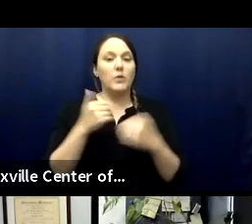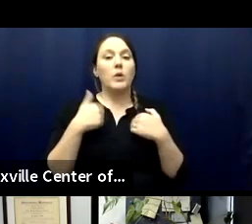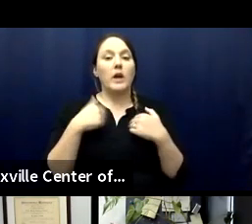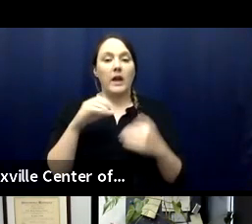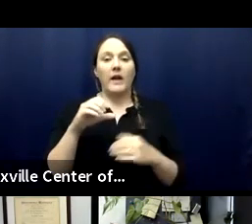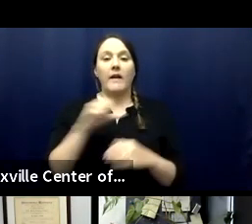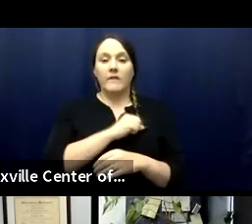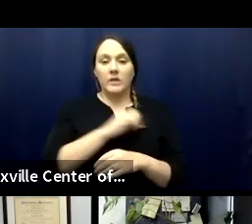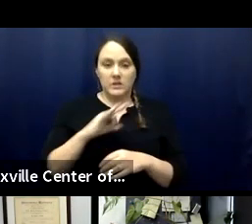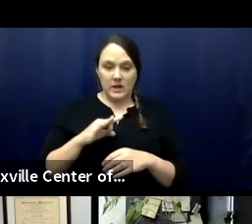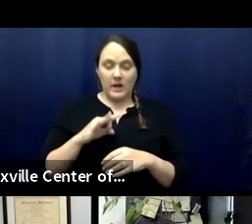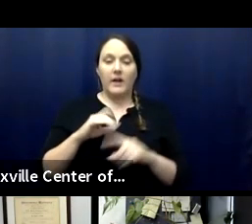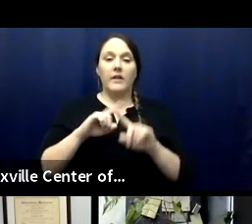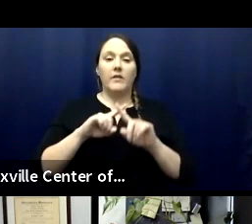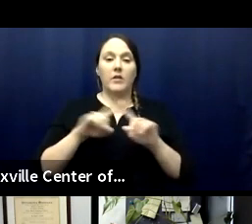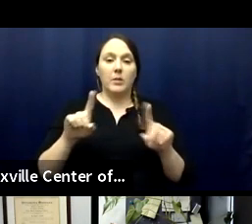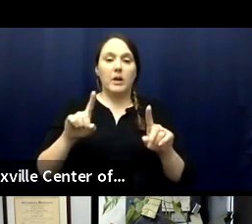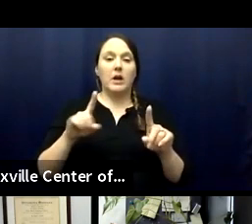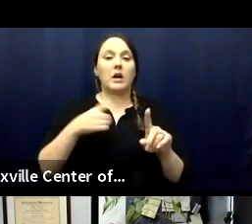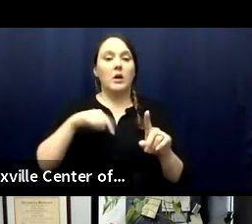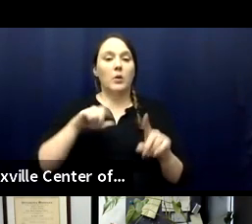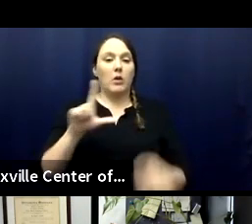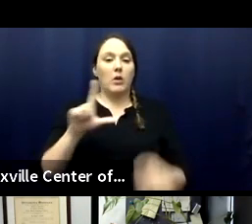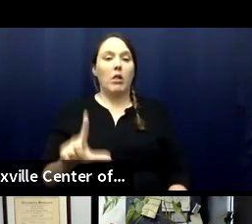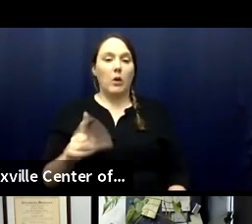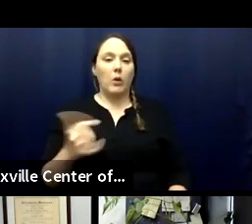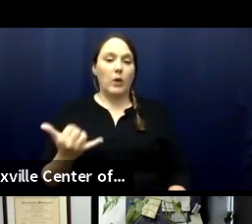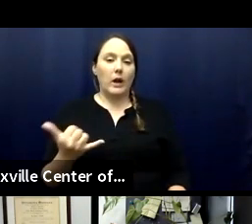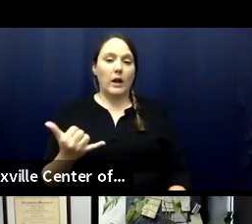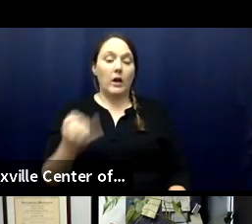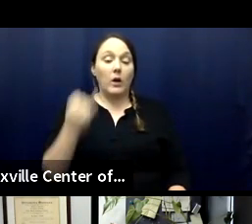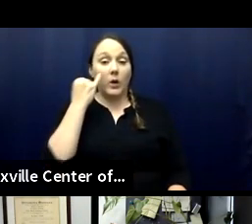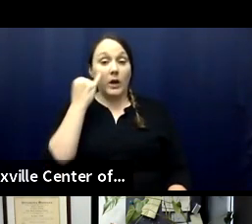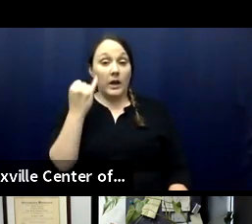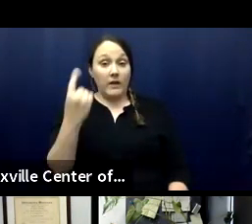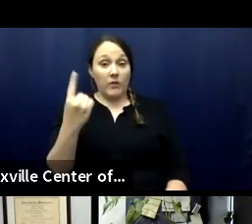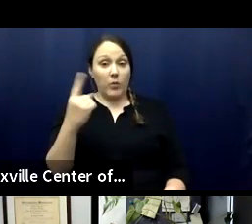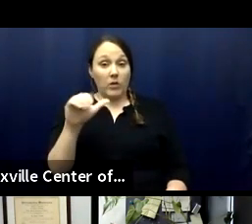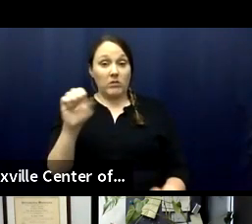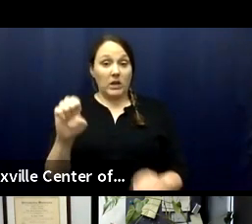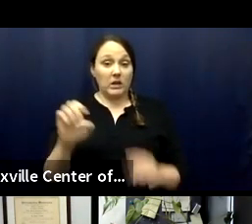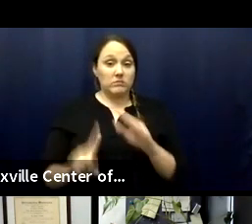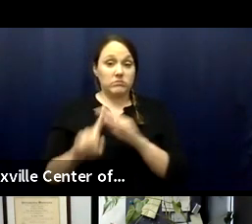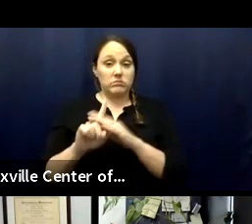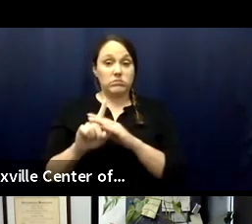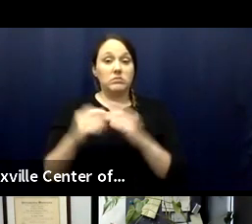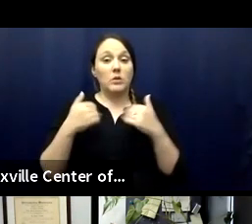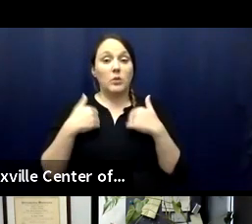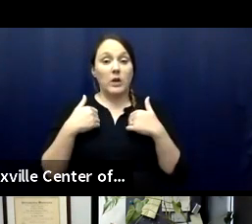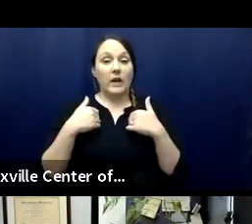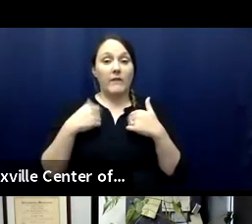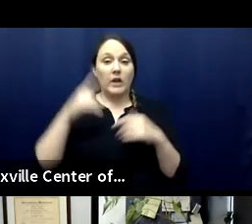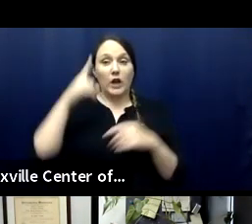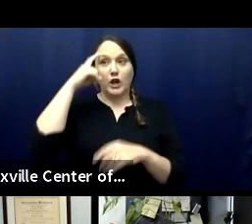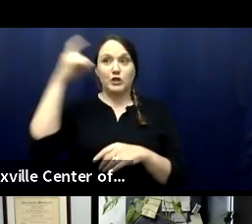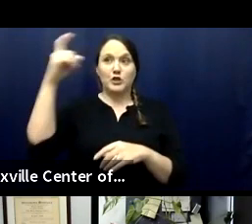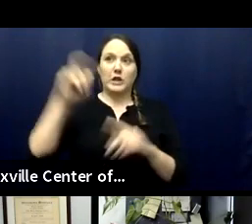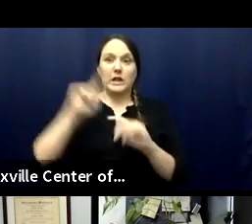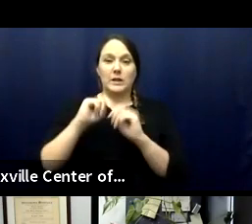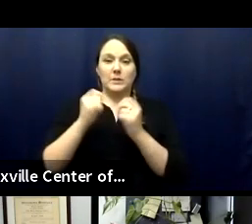custodial staff. It's just we're kind of low right now. And if we have a case, then we have what's called a dream team, and they go